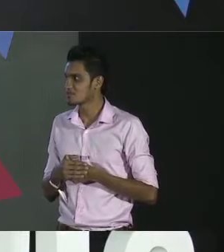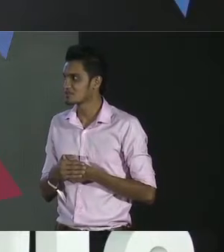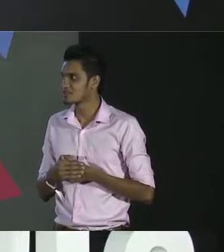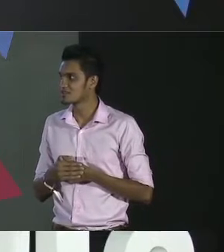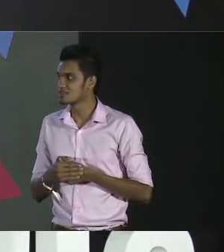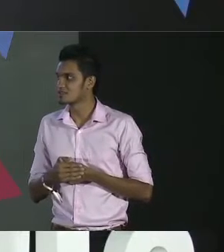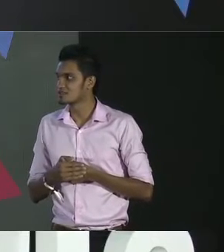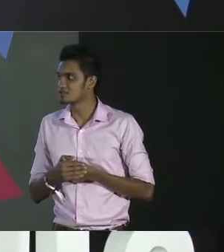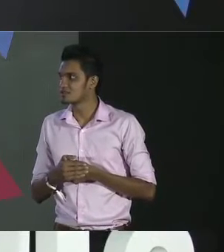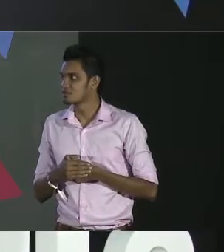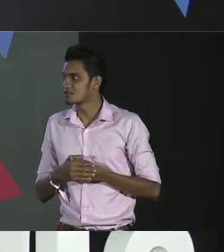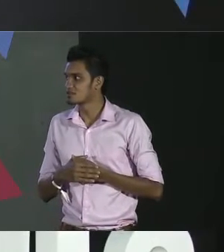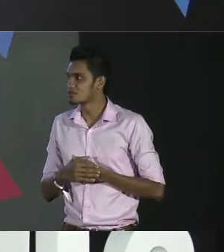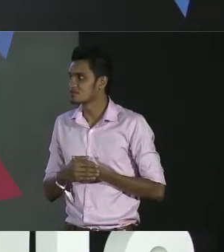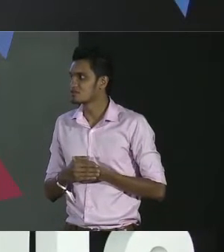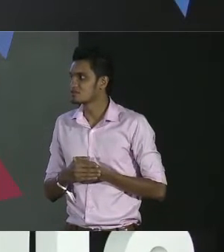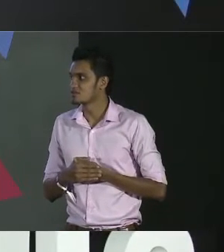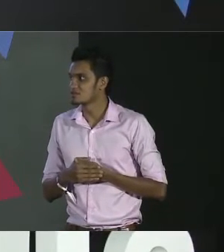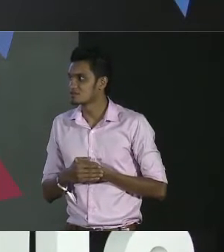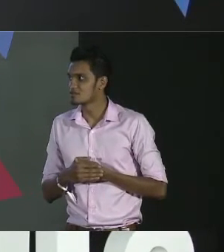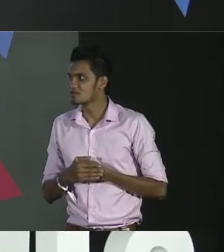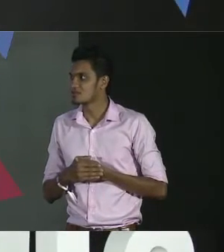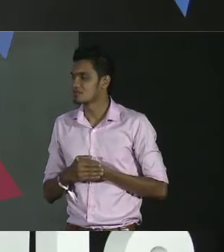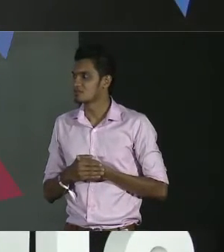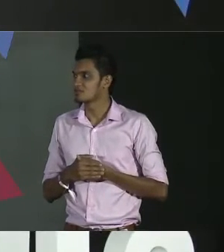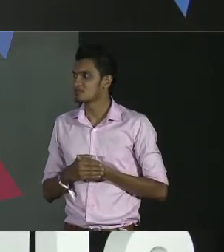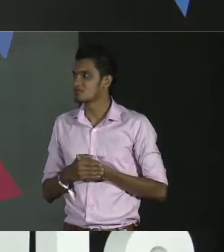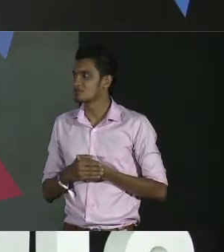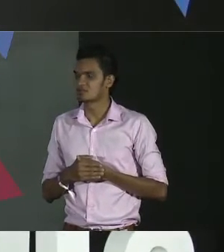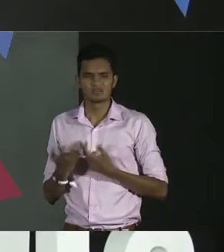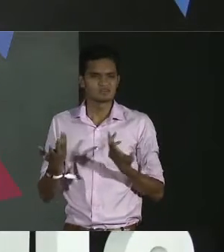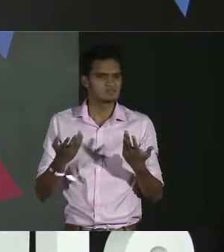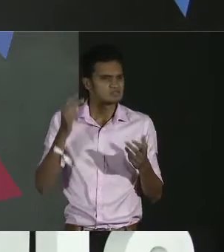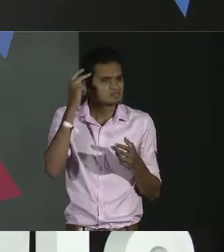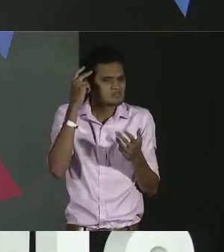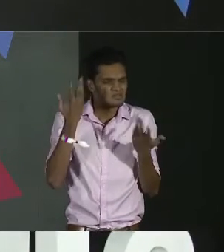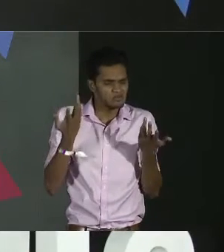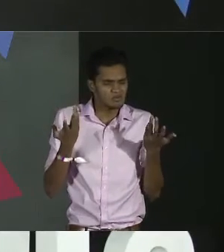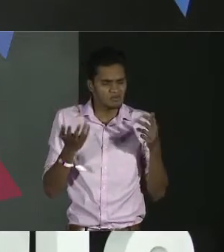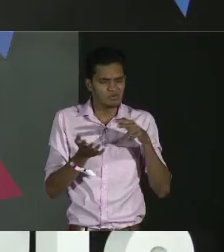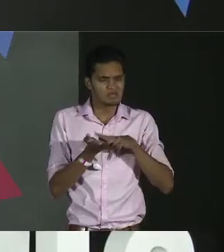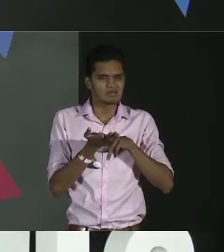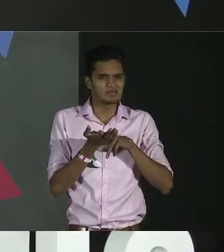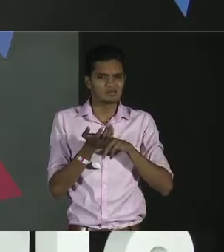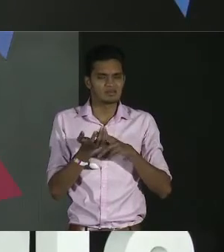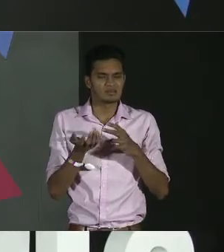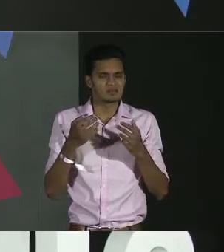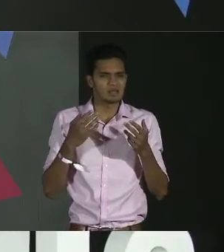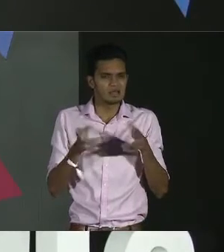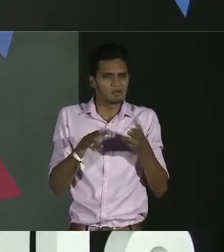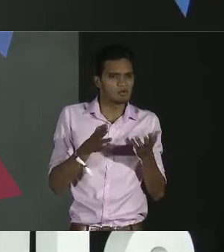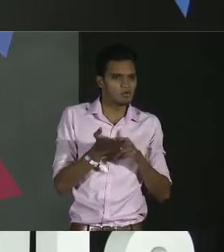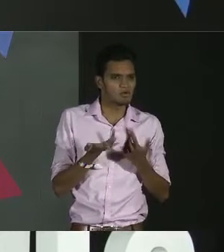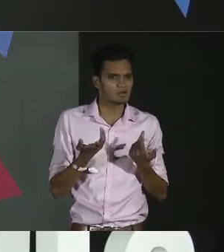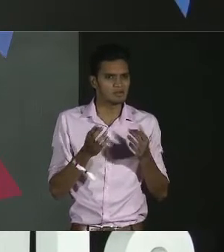Now, I had no idea about anything. No one would tell me anything, but I slowly started getting some idea as to